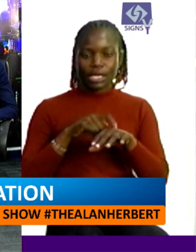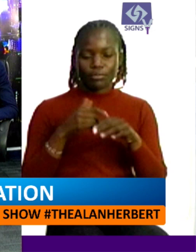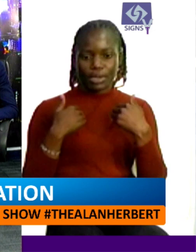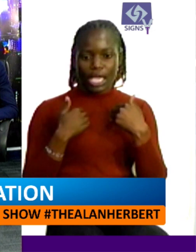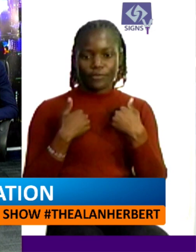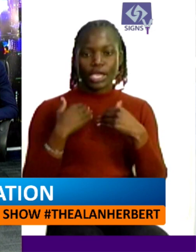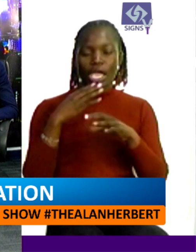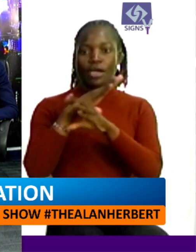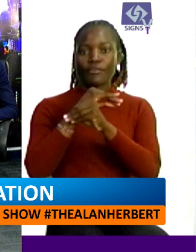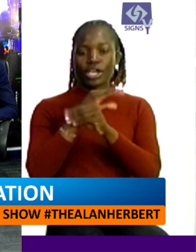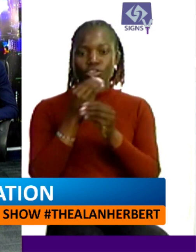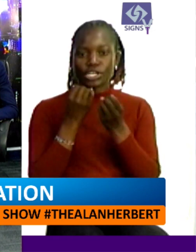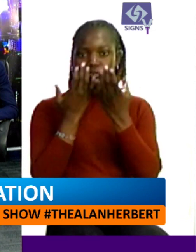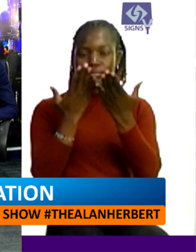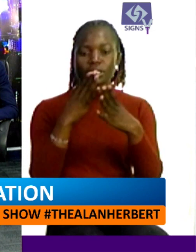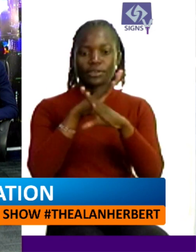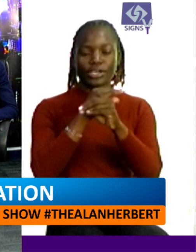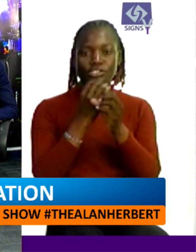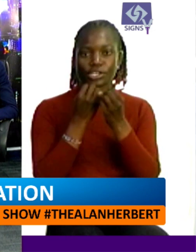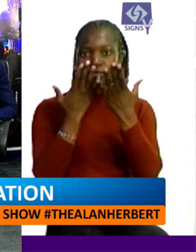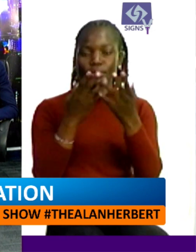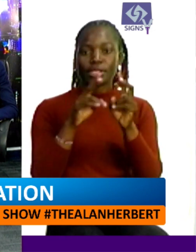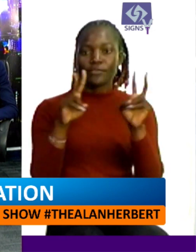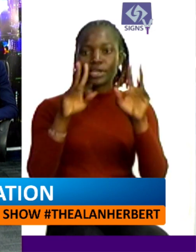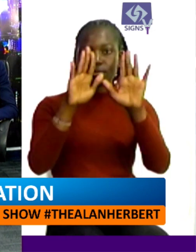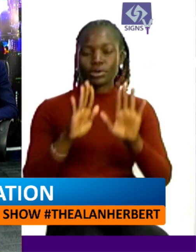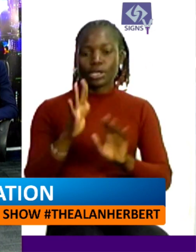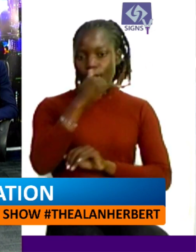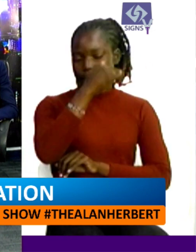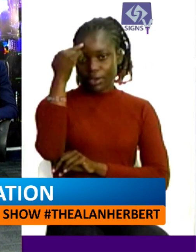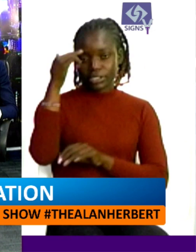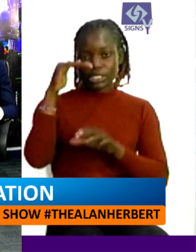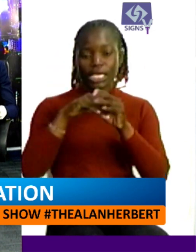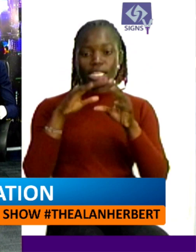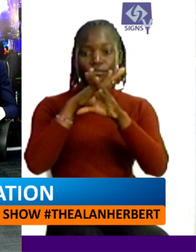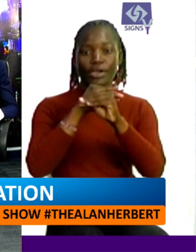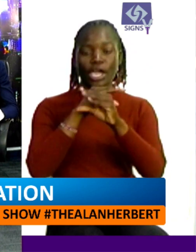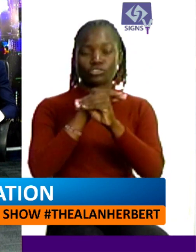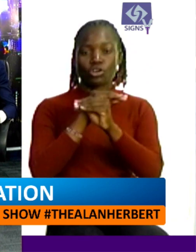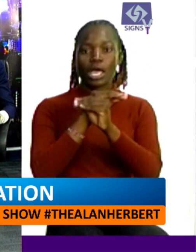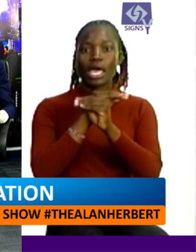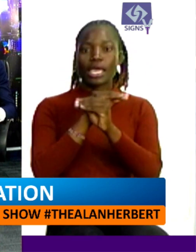having virtual information, and virtual information is actually very important because in the virtual information we